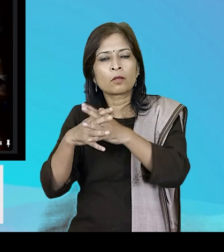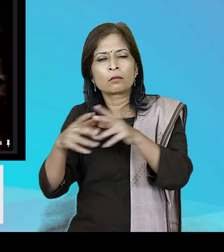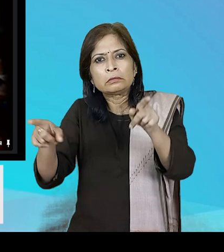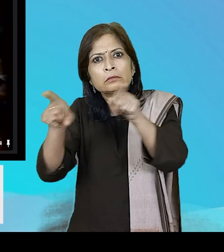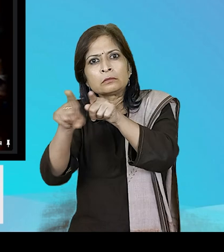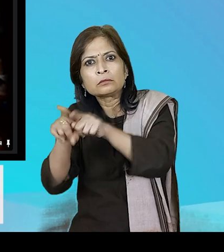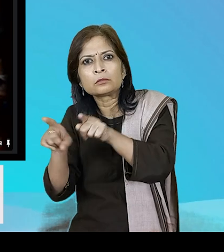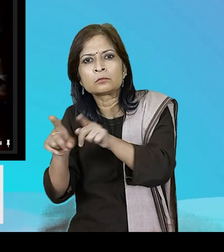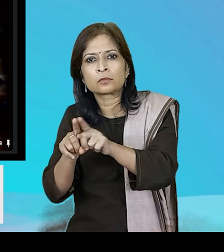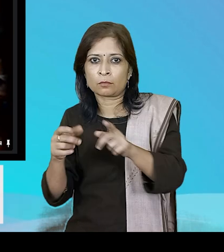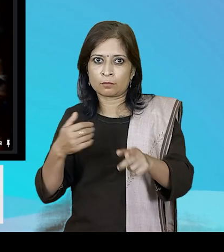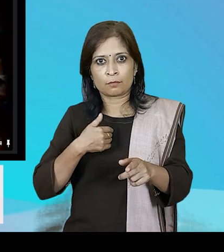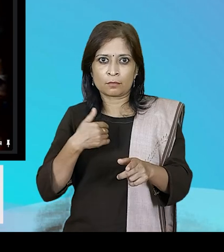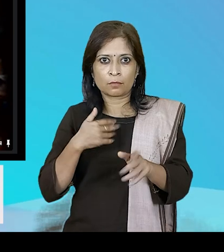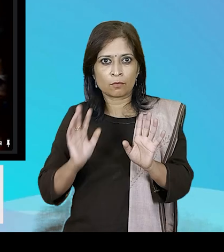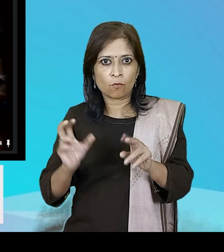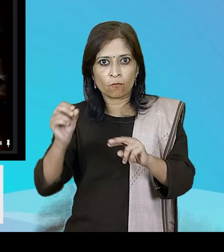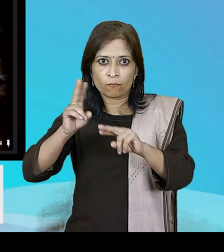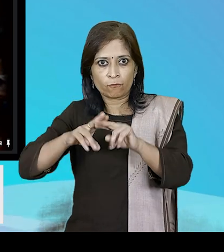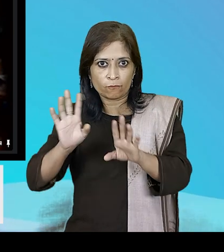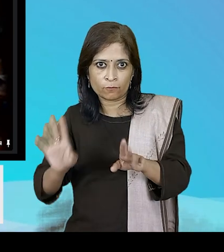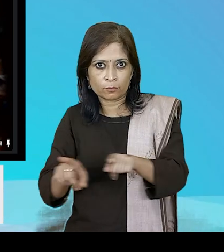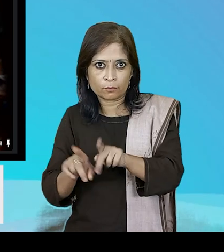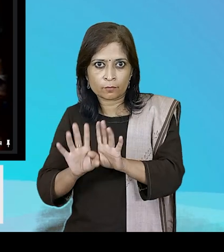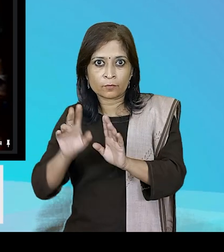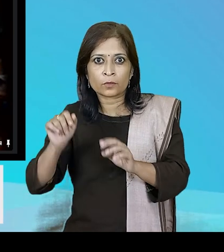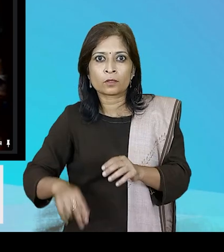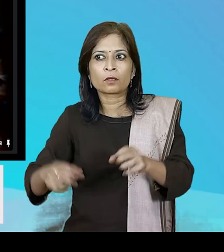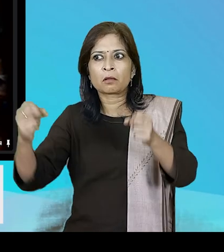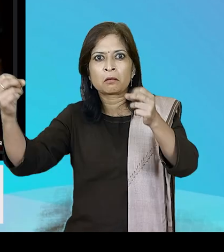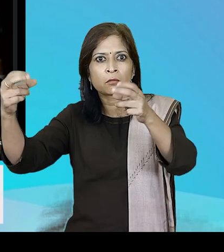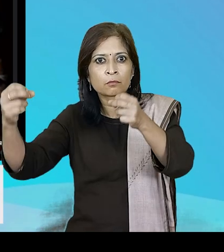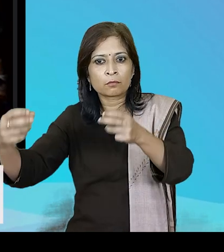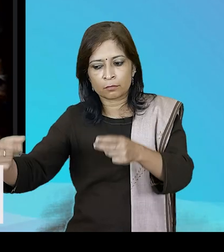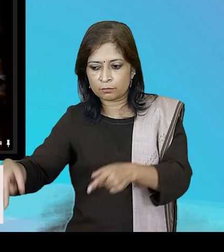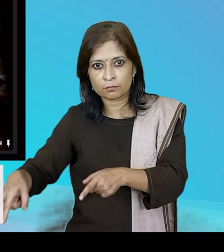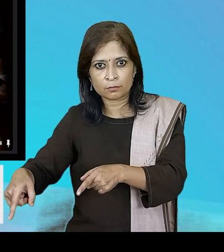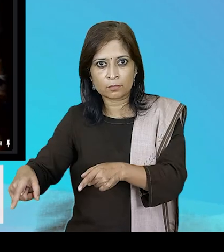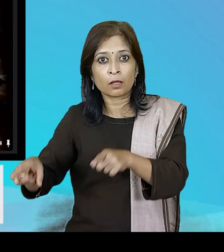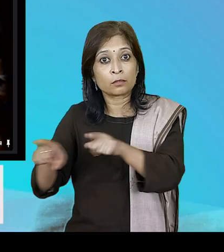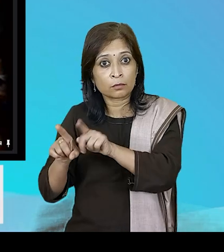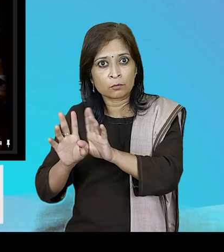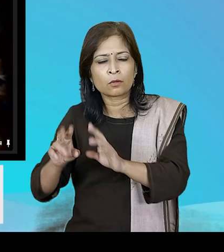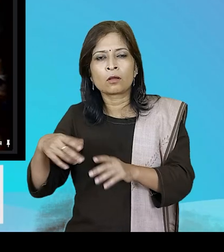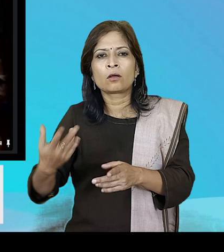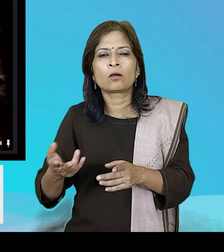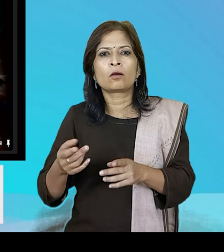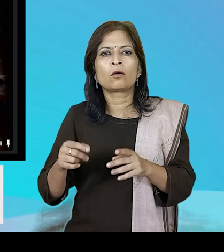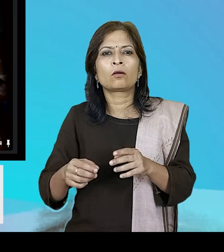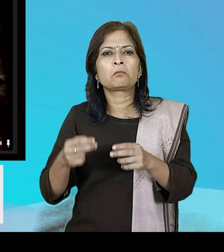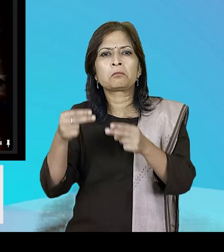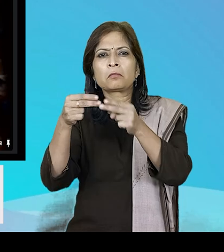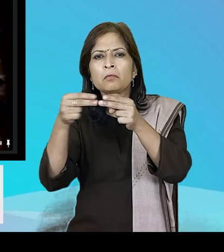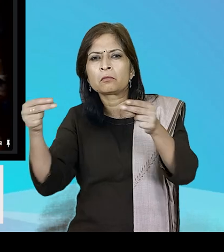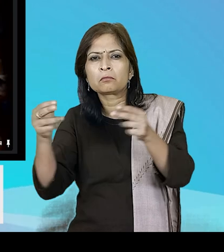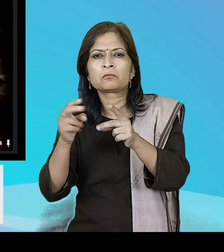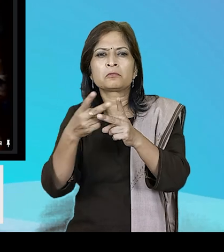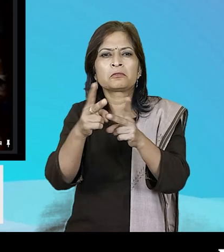to our official website. Okay. So it'll be passportindia.com instead